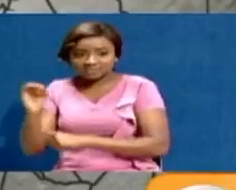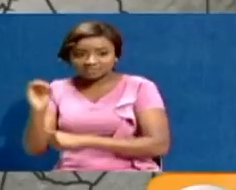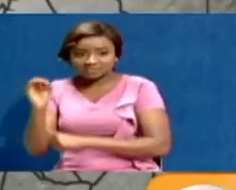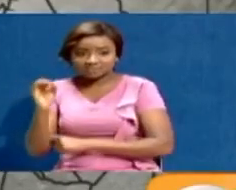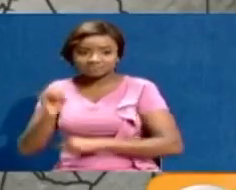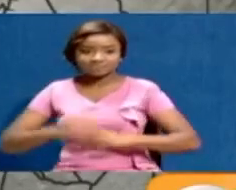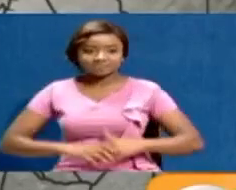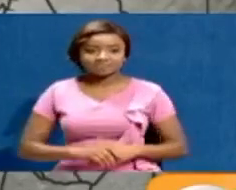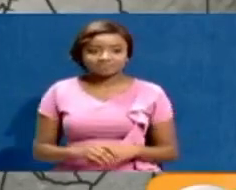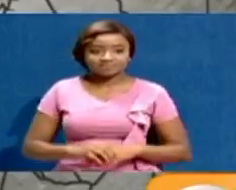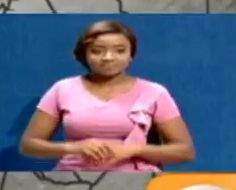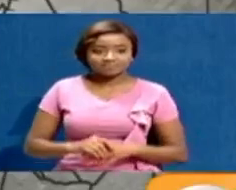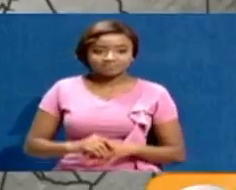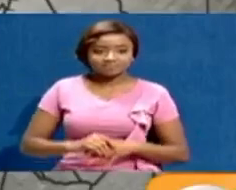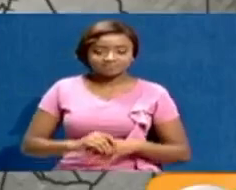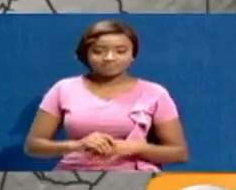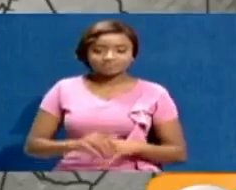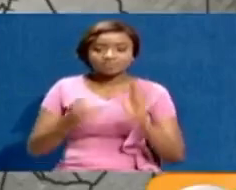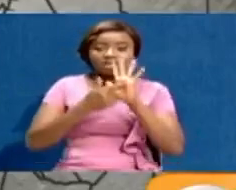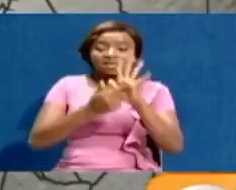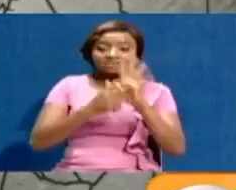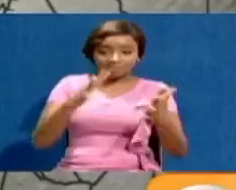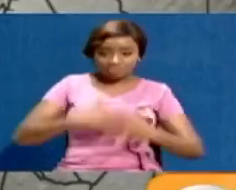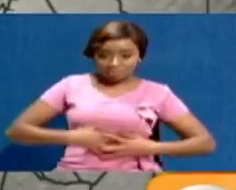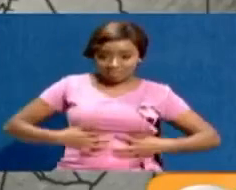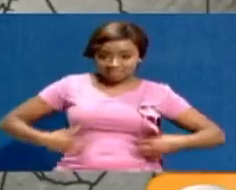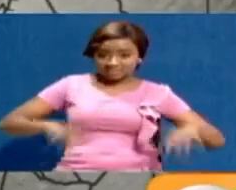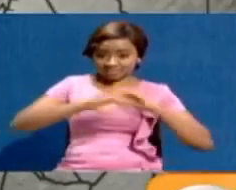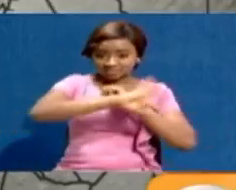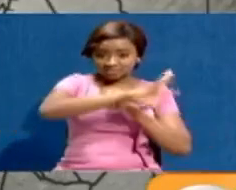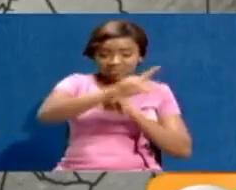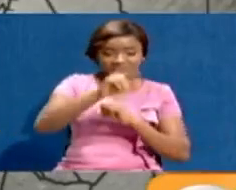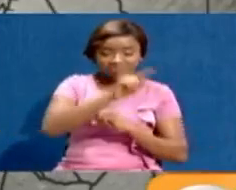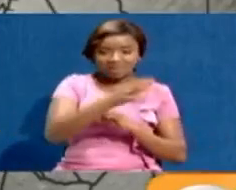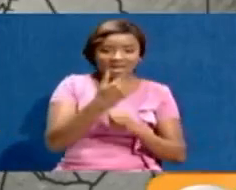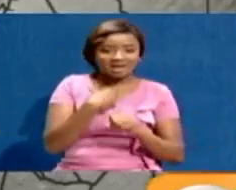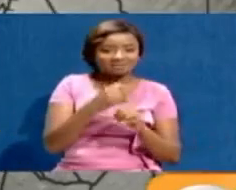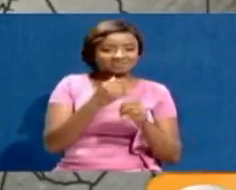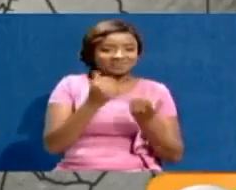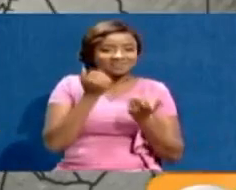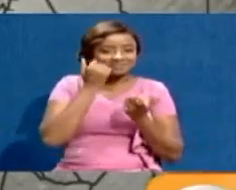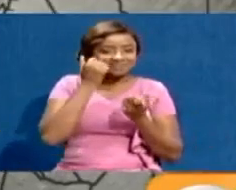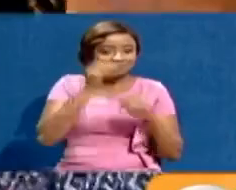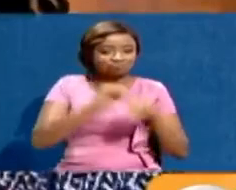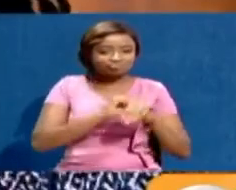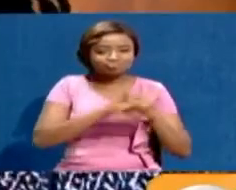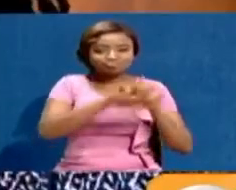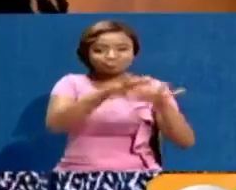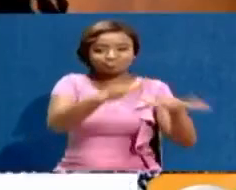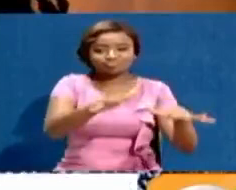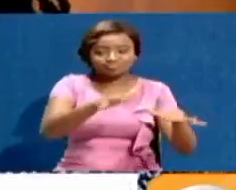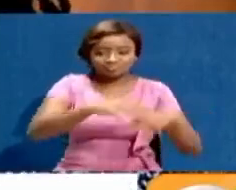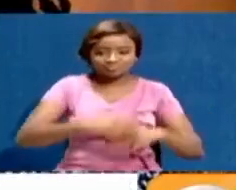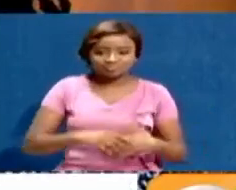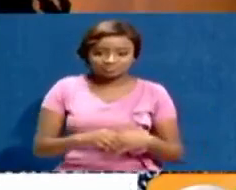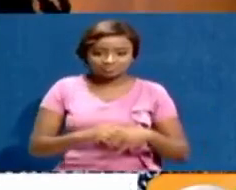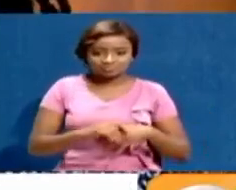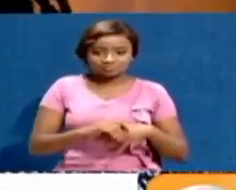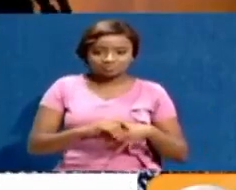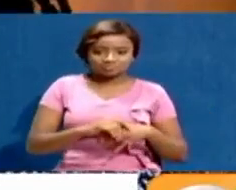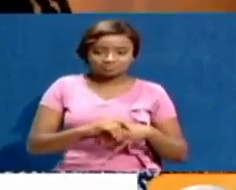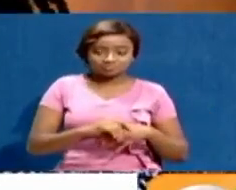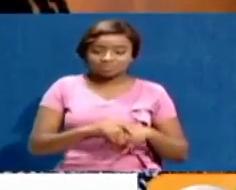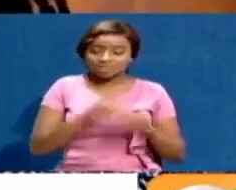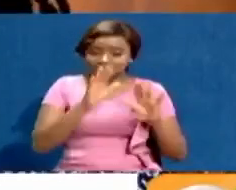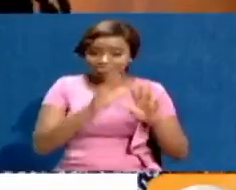new infections in Kenya. Marsabit County has an emerging HIV epidemic that needs to be mitigated. As we open up the